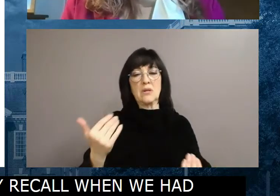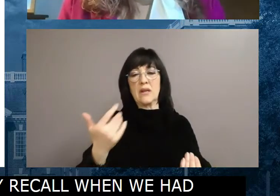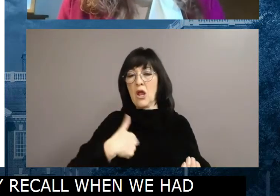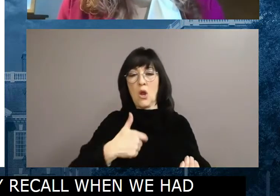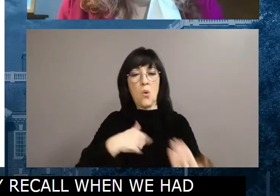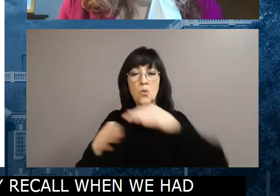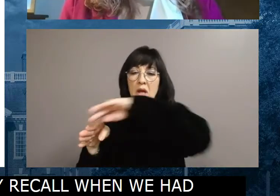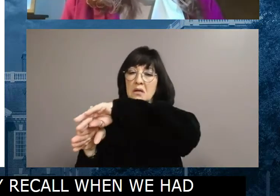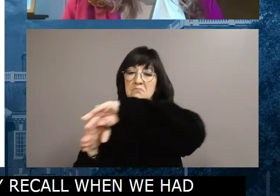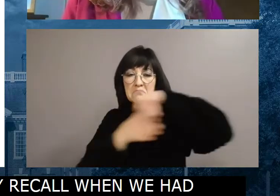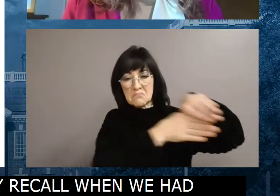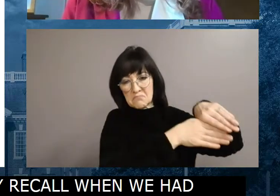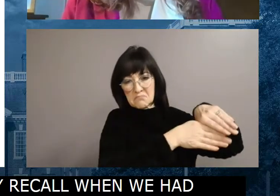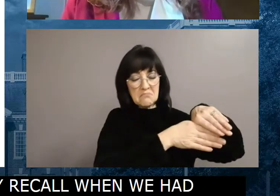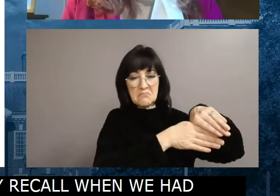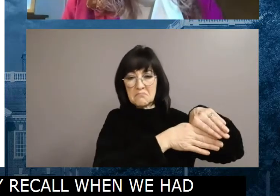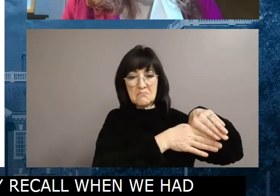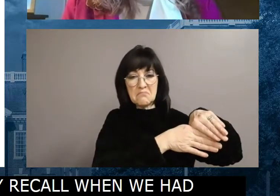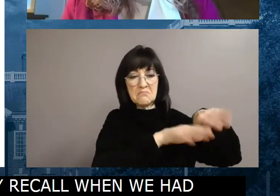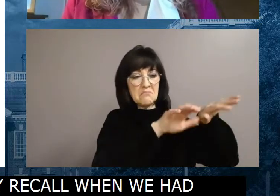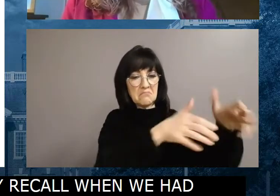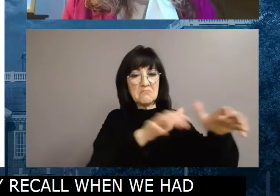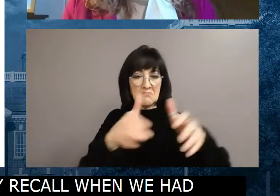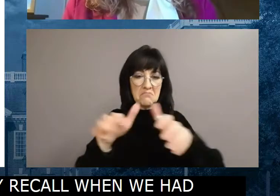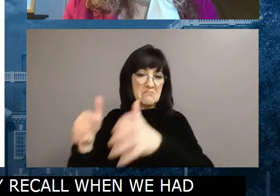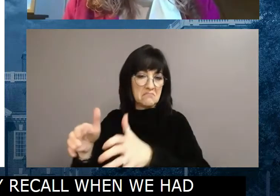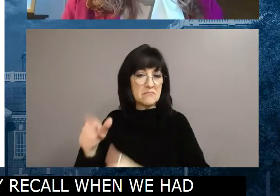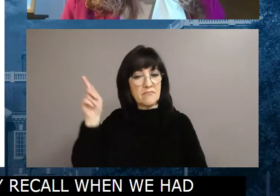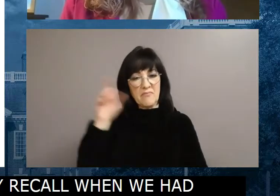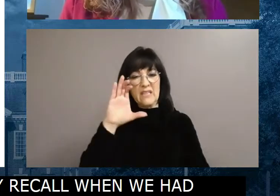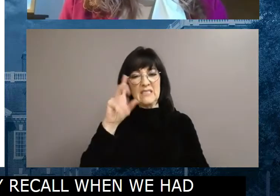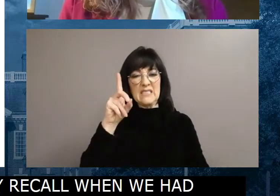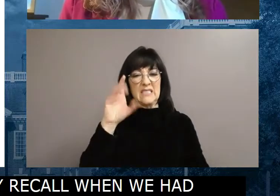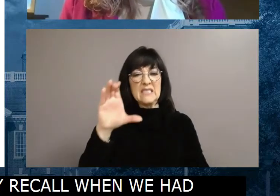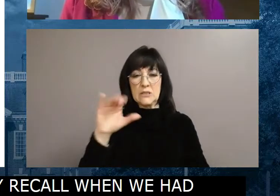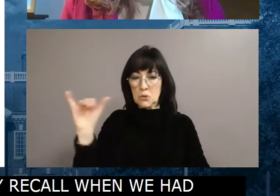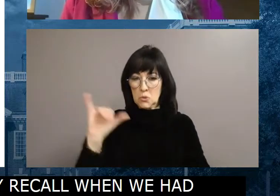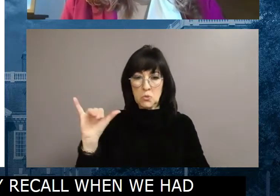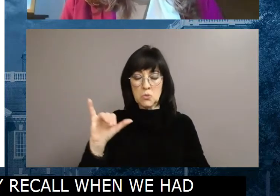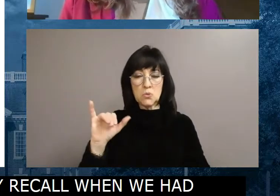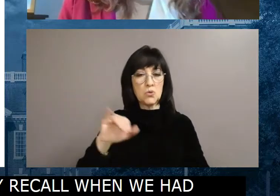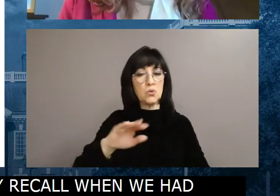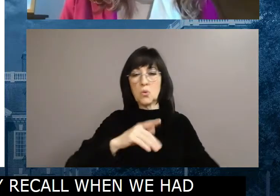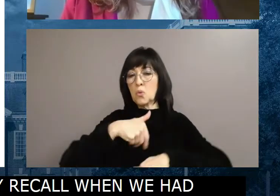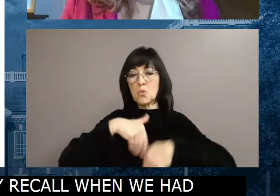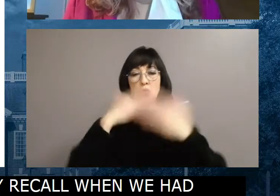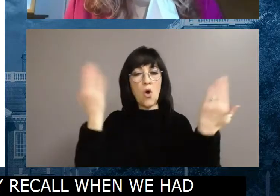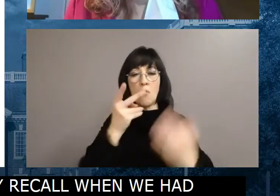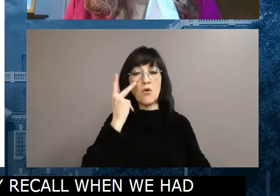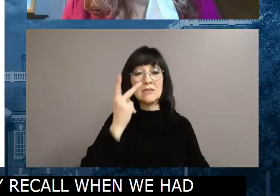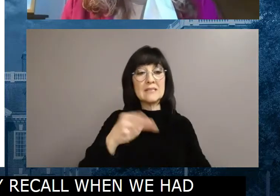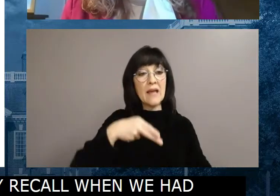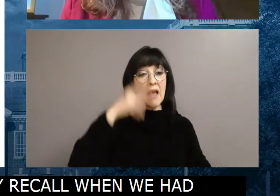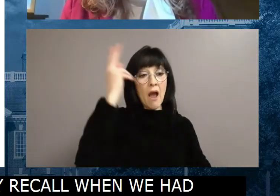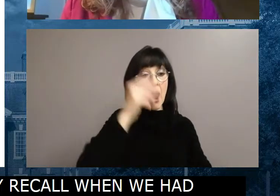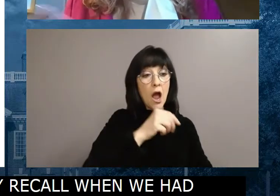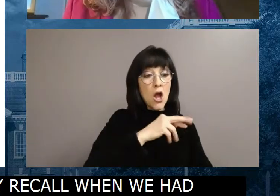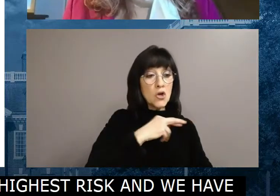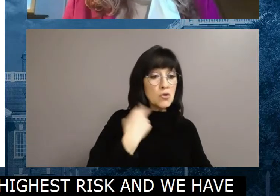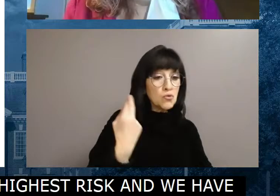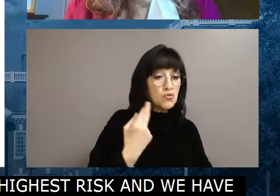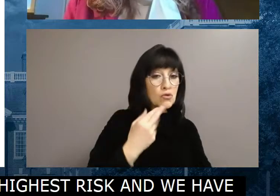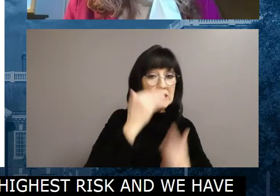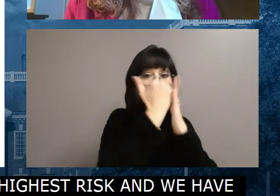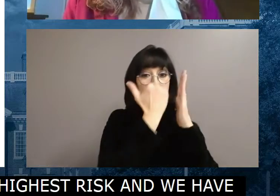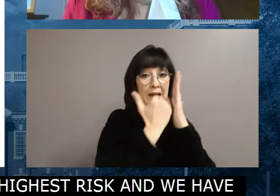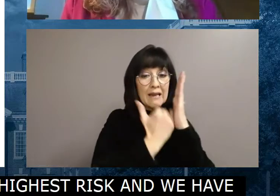lists. CDC has done the same thing as of yesterday. So you'll no longer see a high risk or moderate risk list, but it's